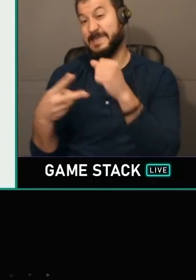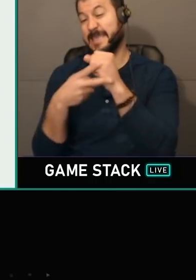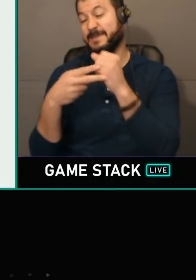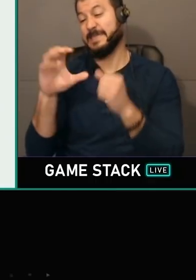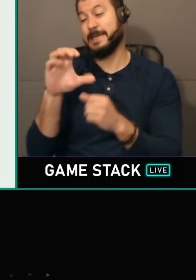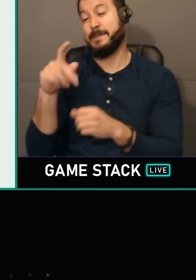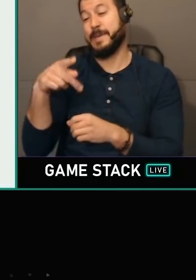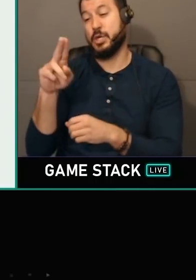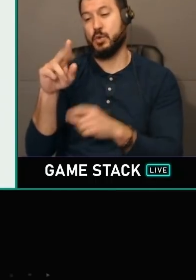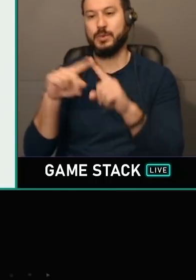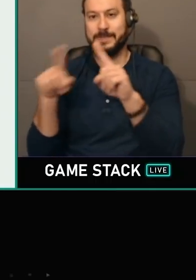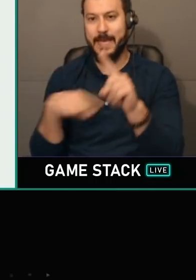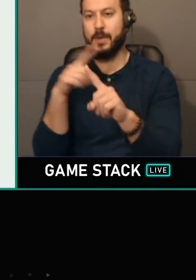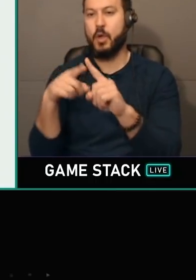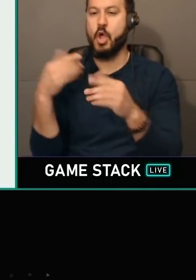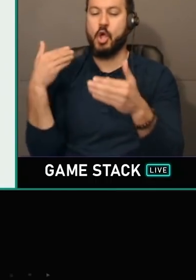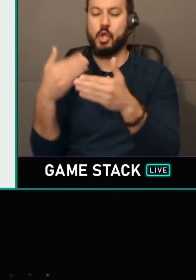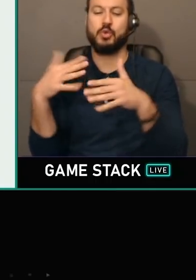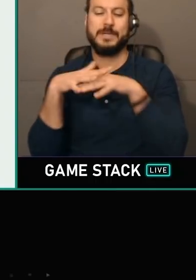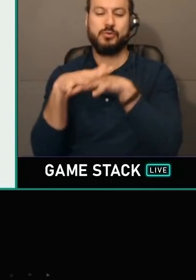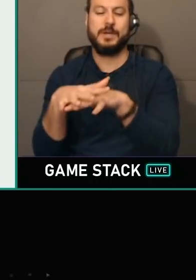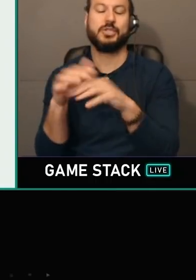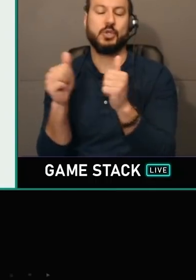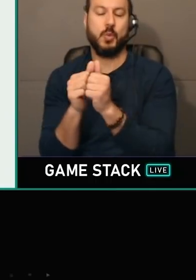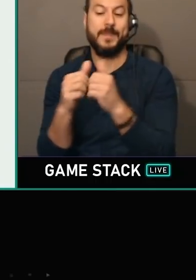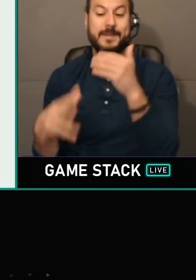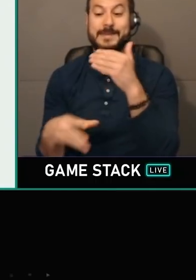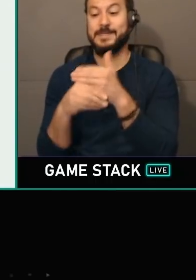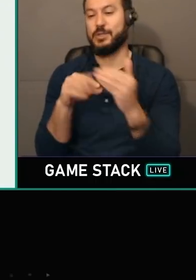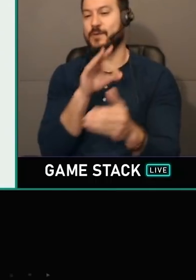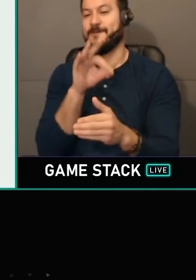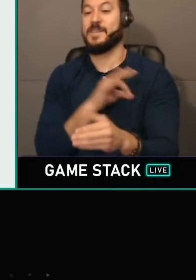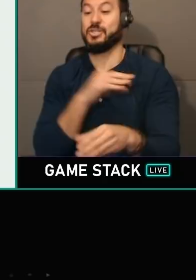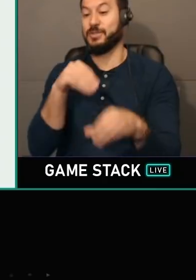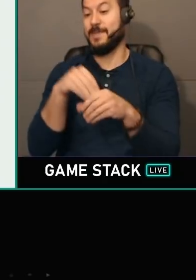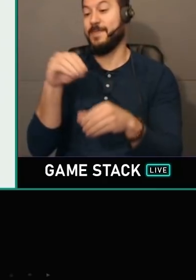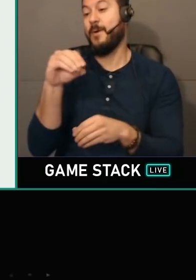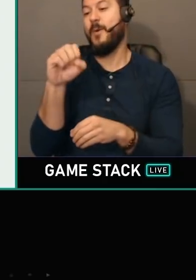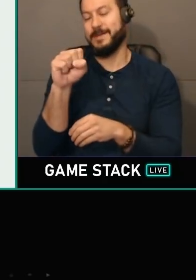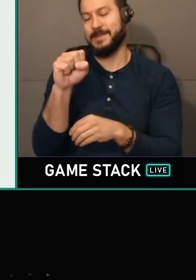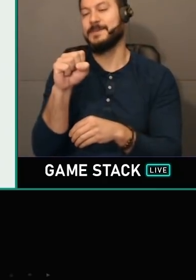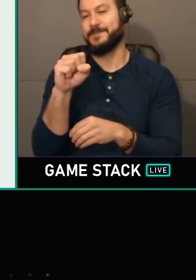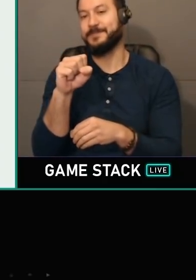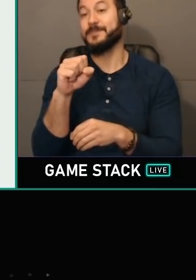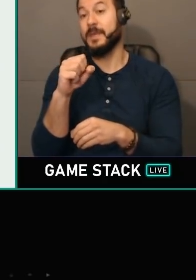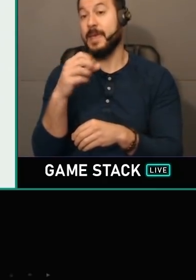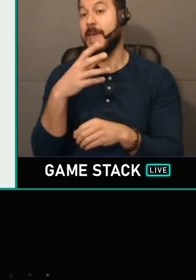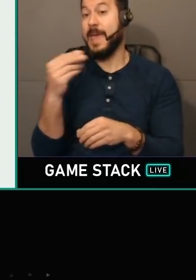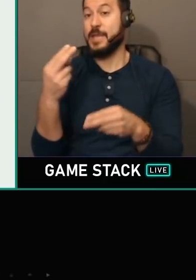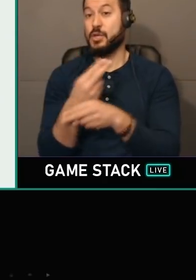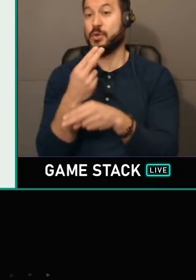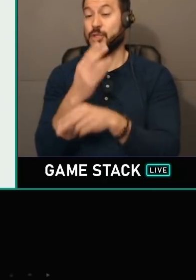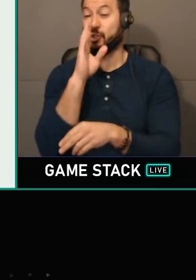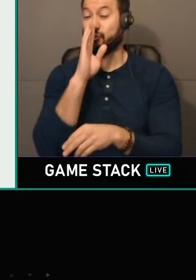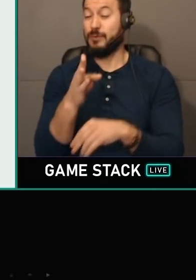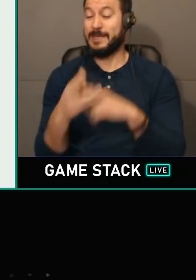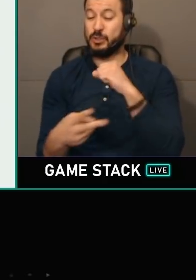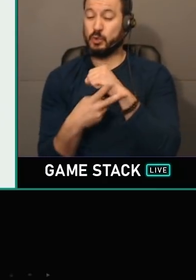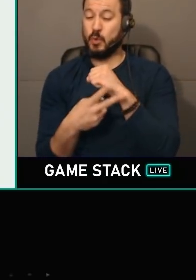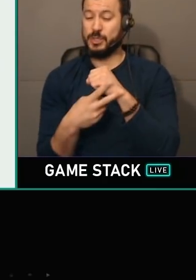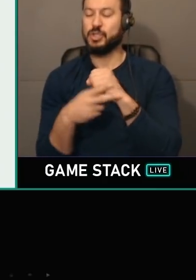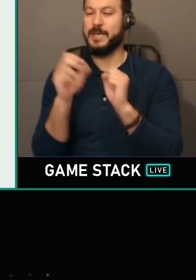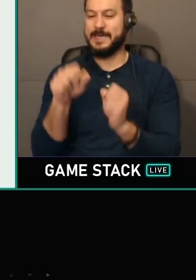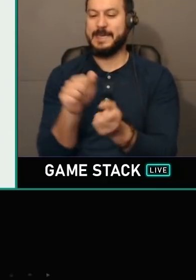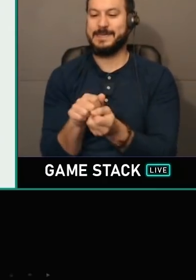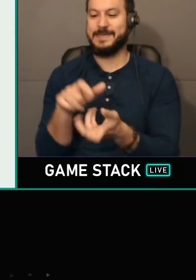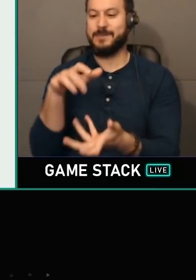closer integration with additional features in the OS, and using DirectStorage, it can decompress